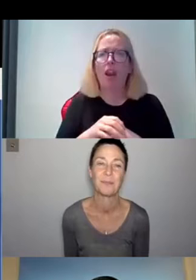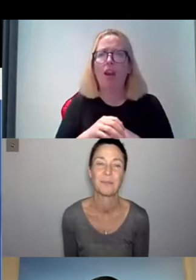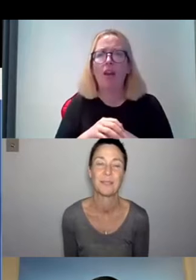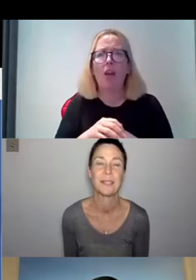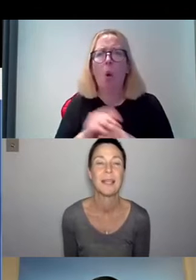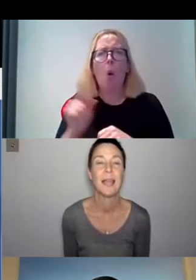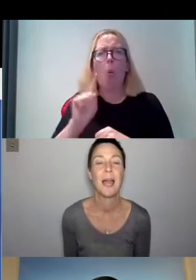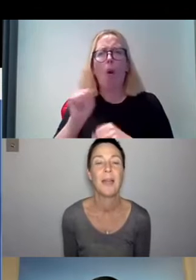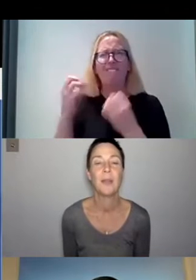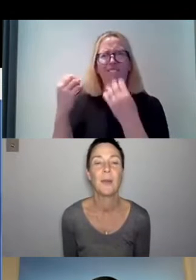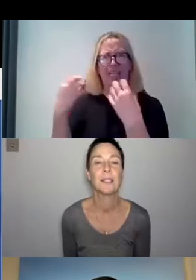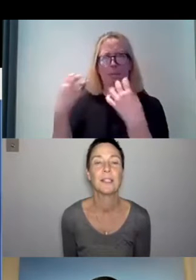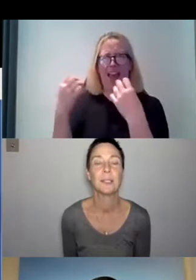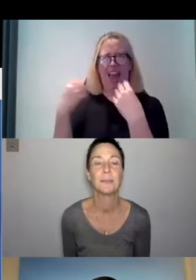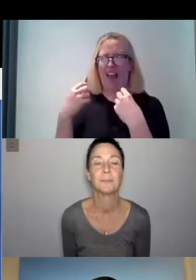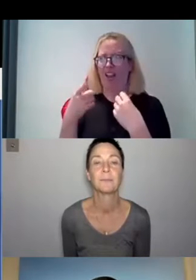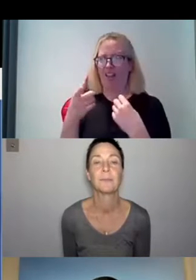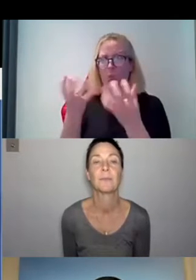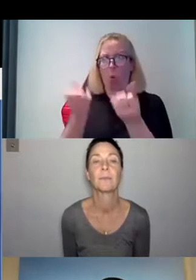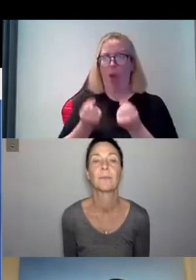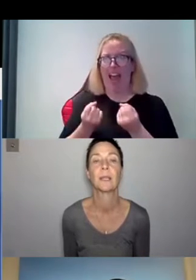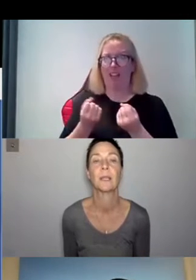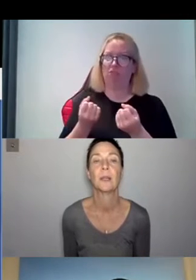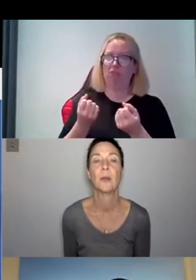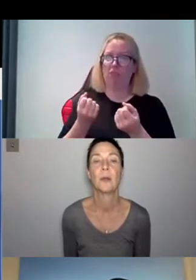you. Another question.